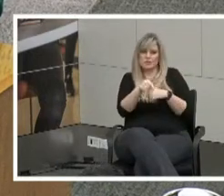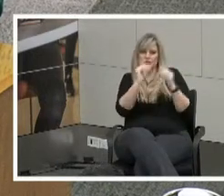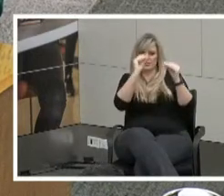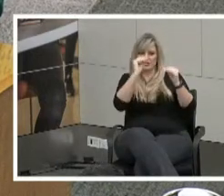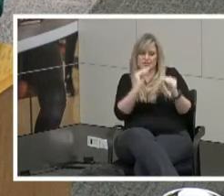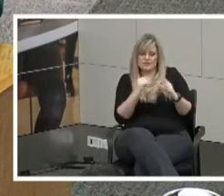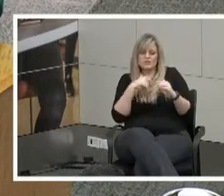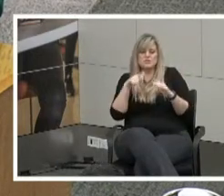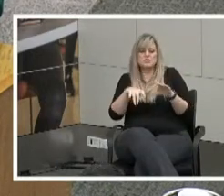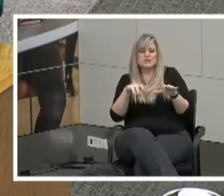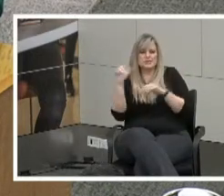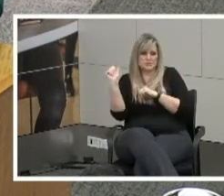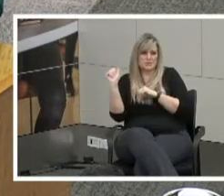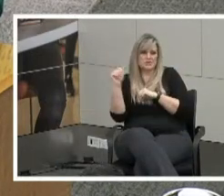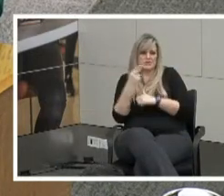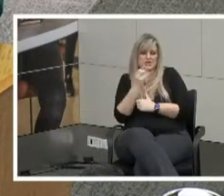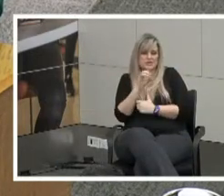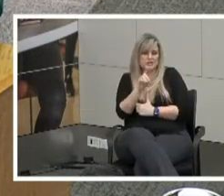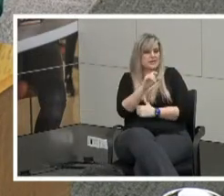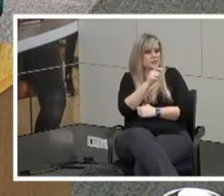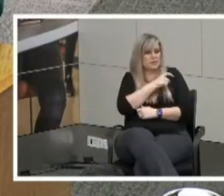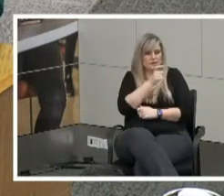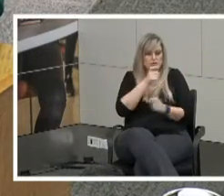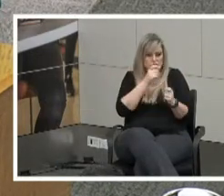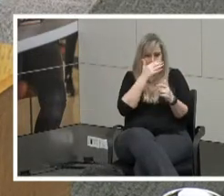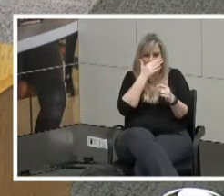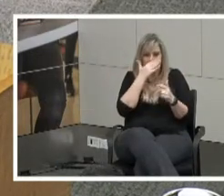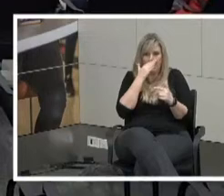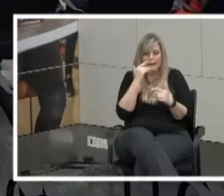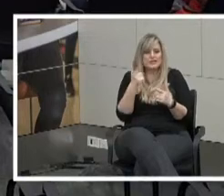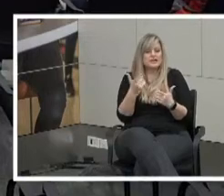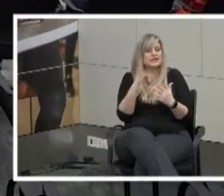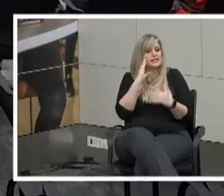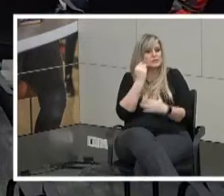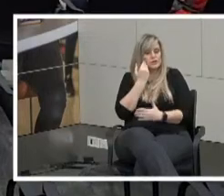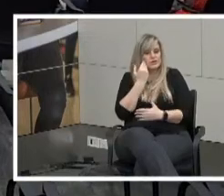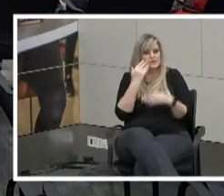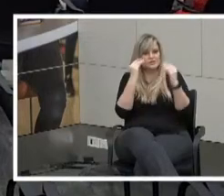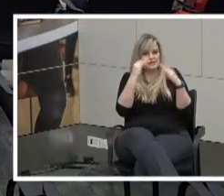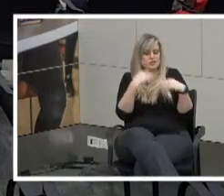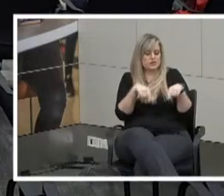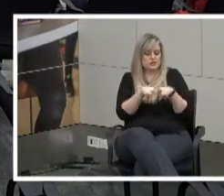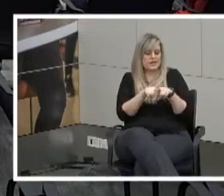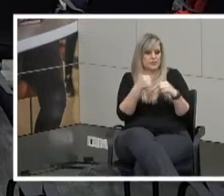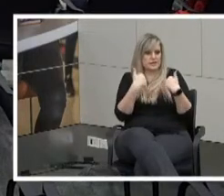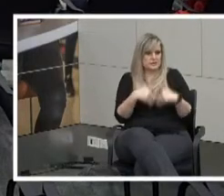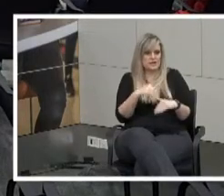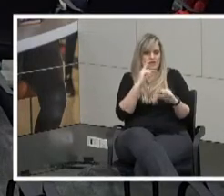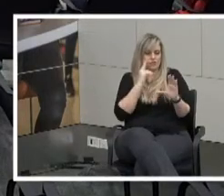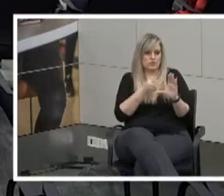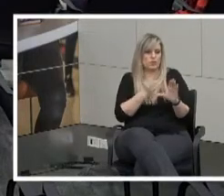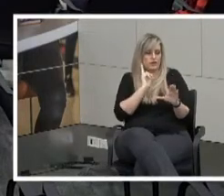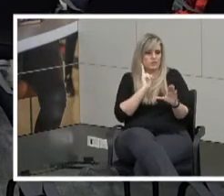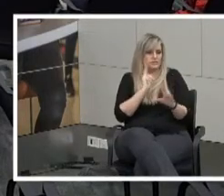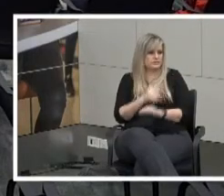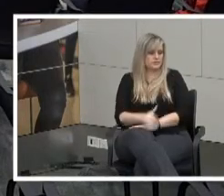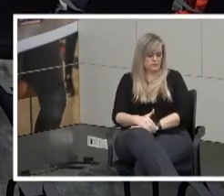managers if you can't do this then exper teachers like myself thank